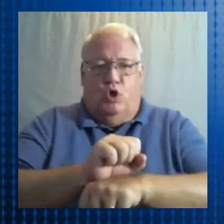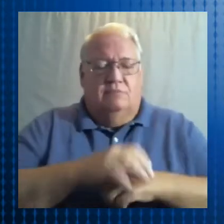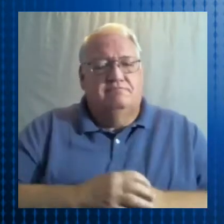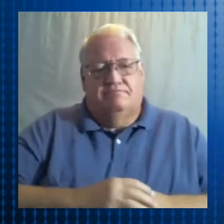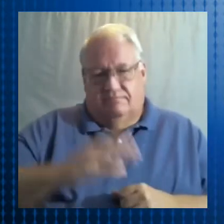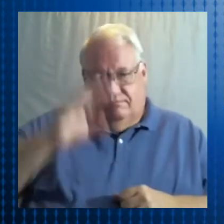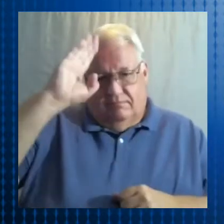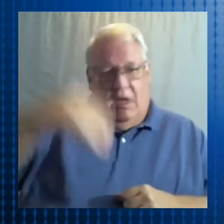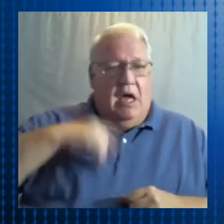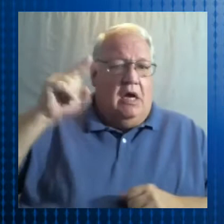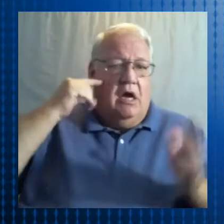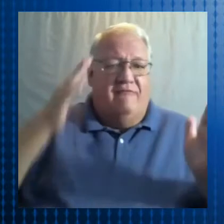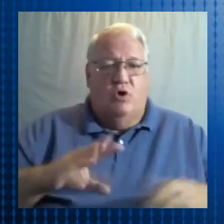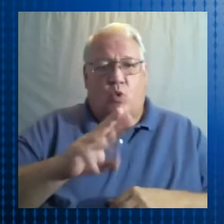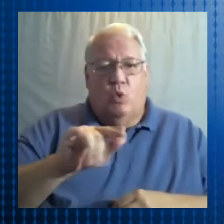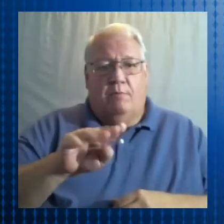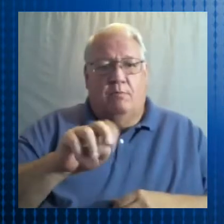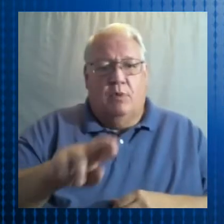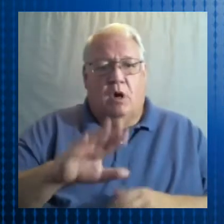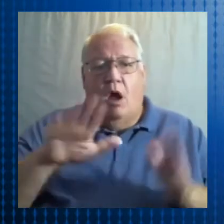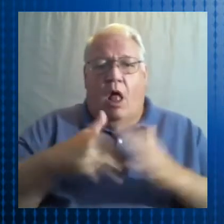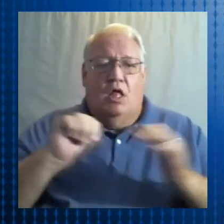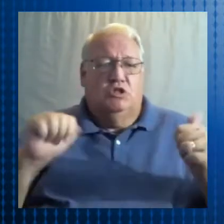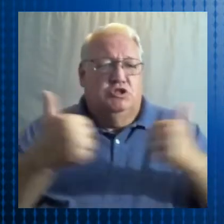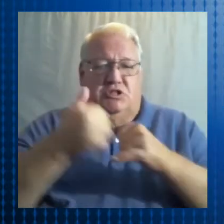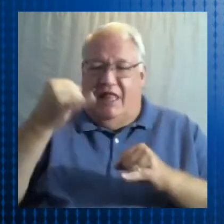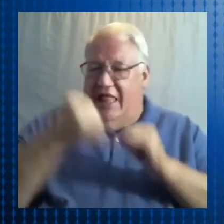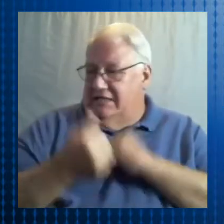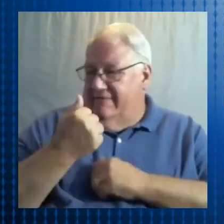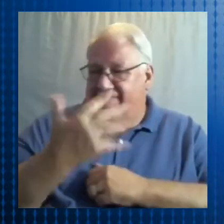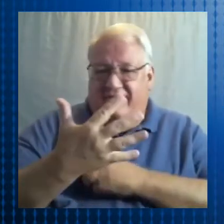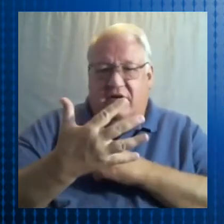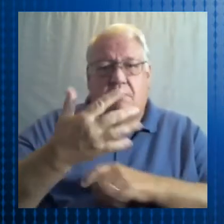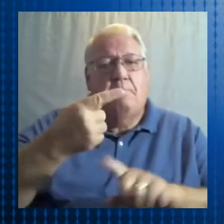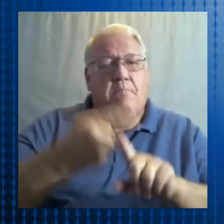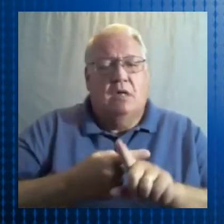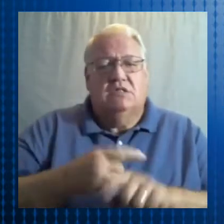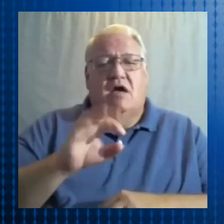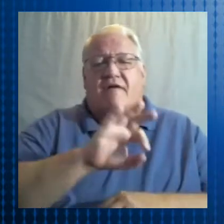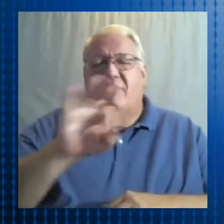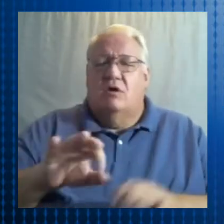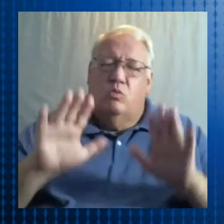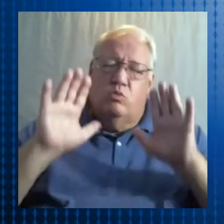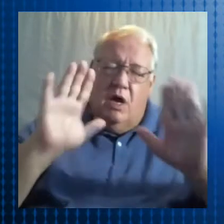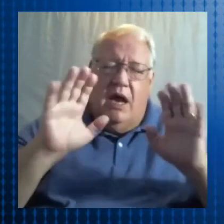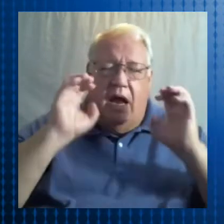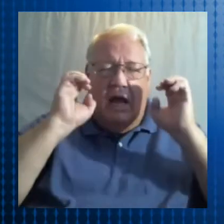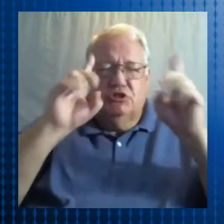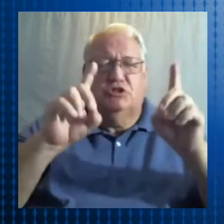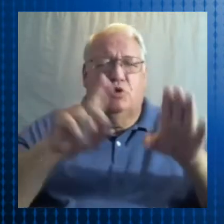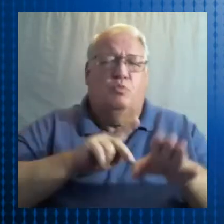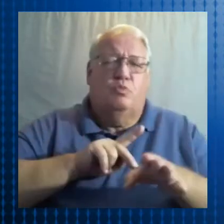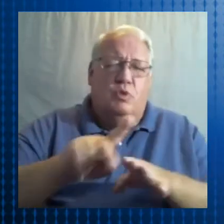Whitmer. Through all the challenges of the last 15 months, Flint's extraordinary education professionals have had